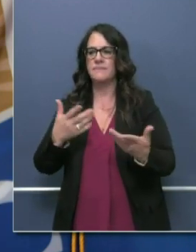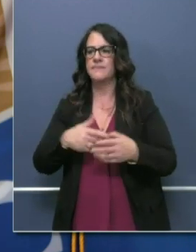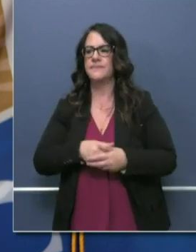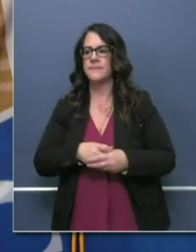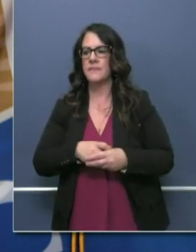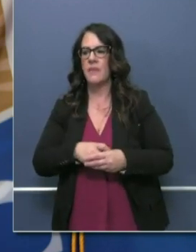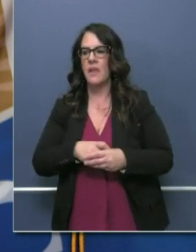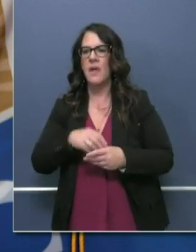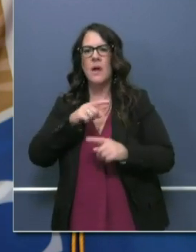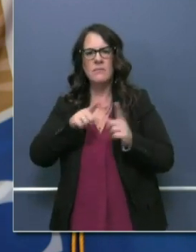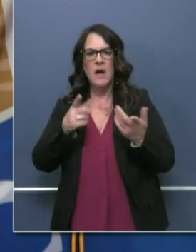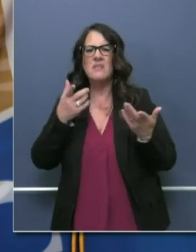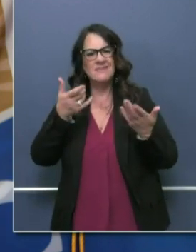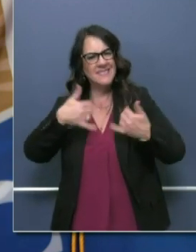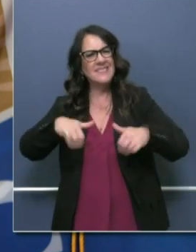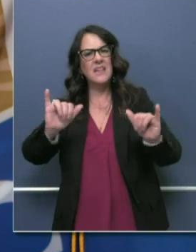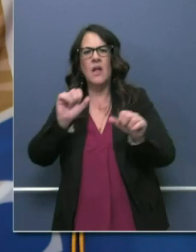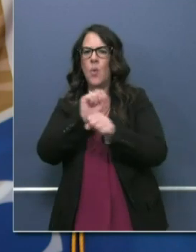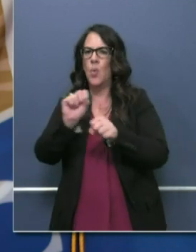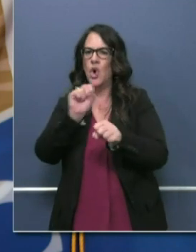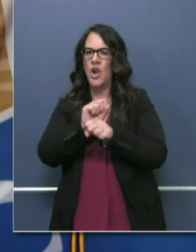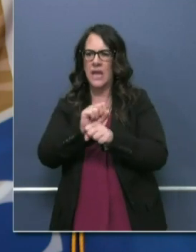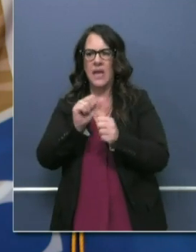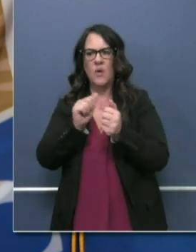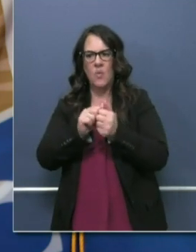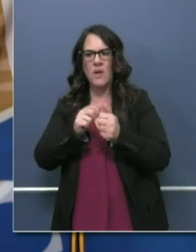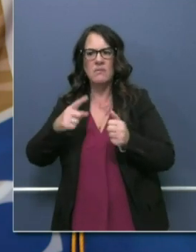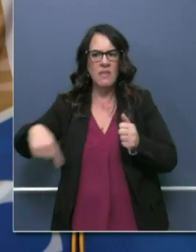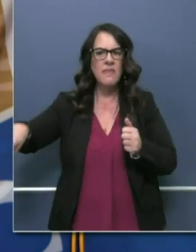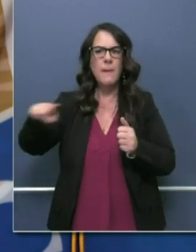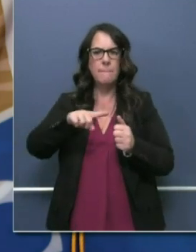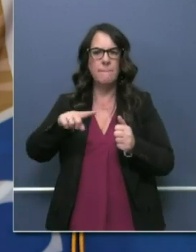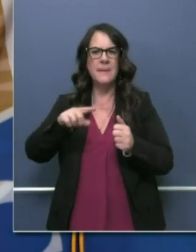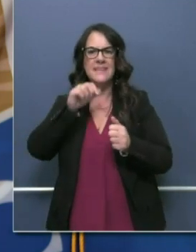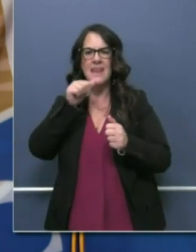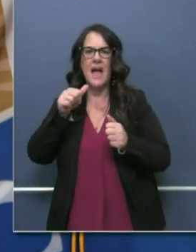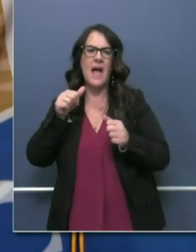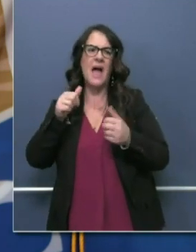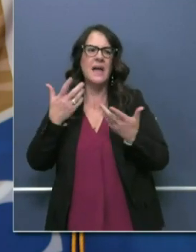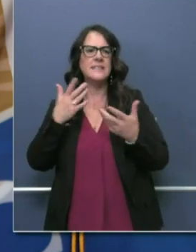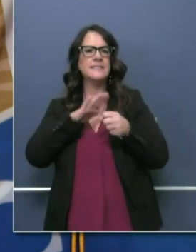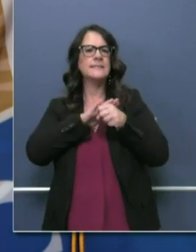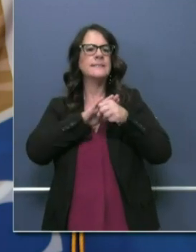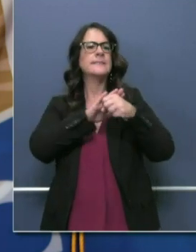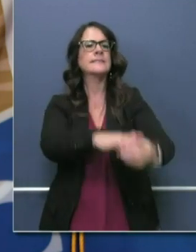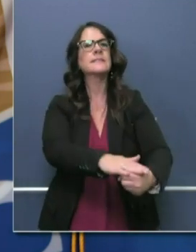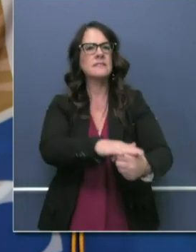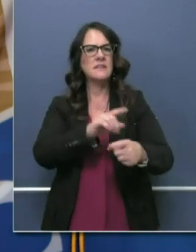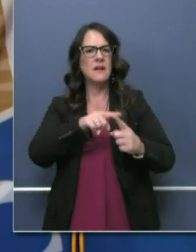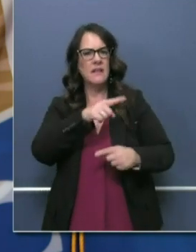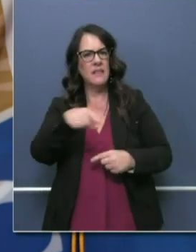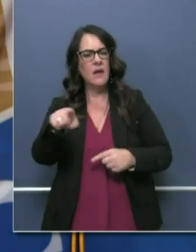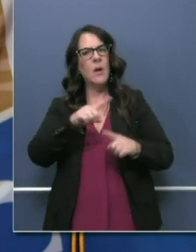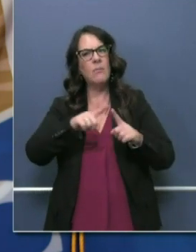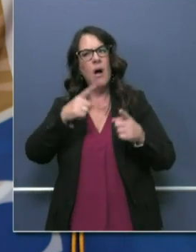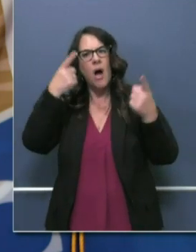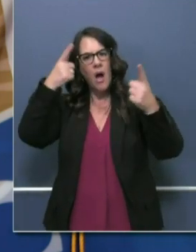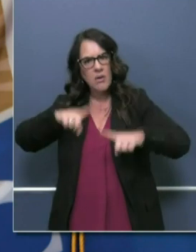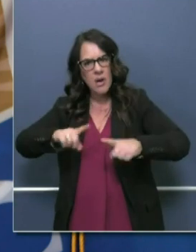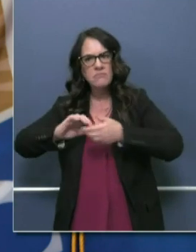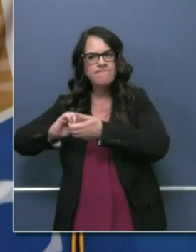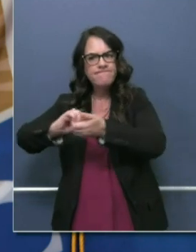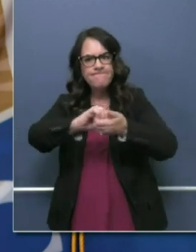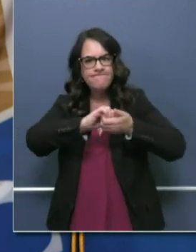spectacular. They're working with all their partners to not put pressure, but to develop consensus with their partners